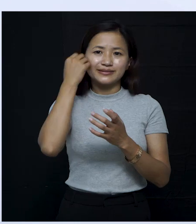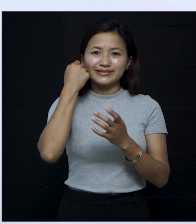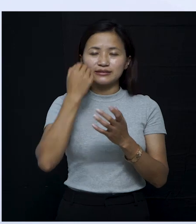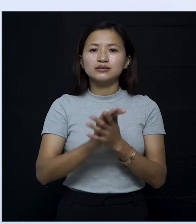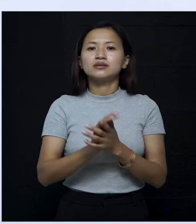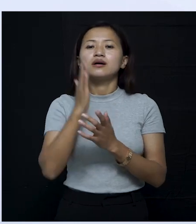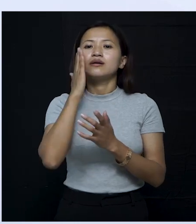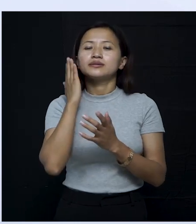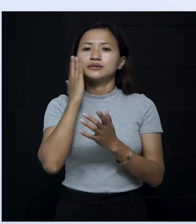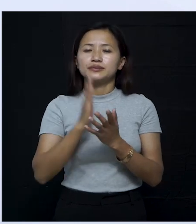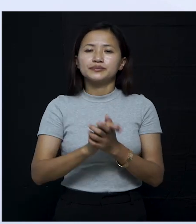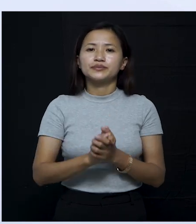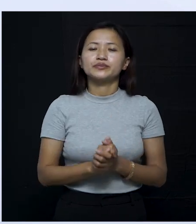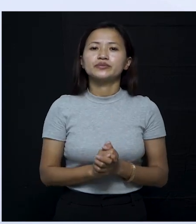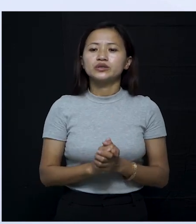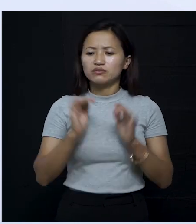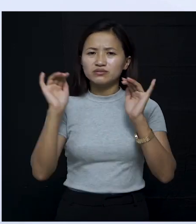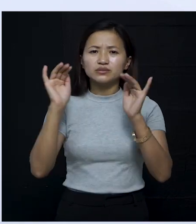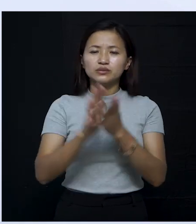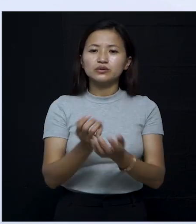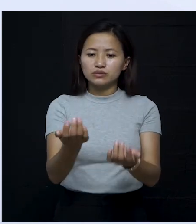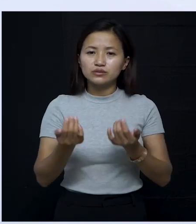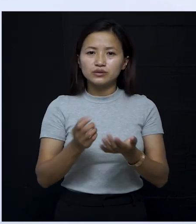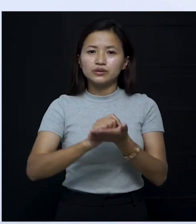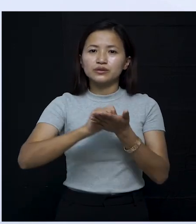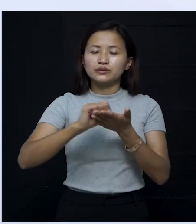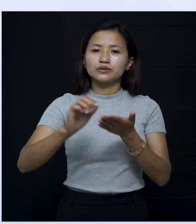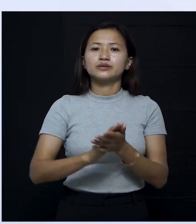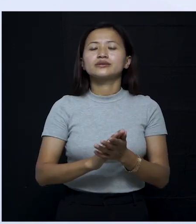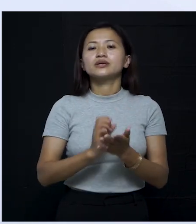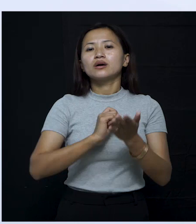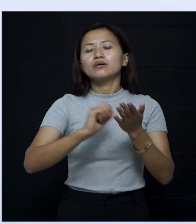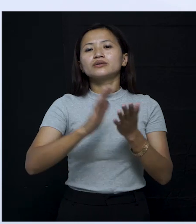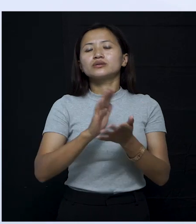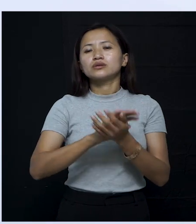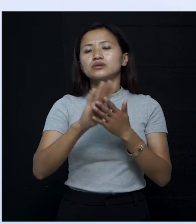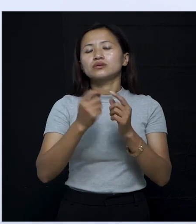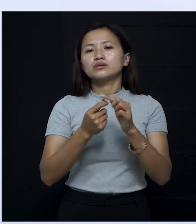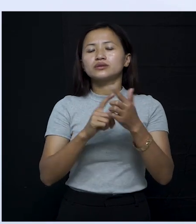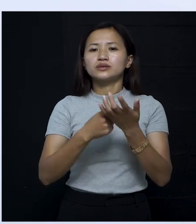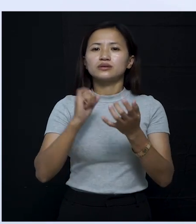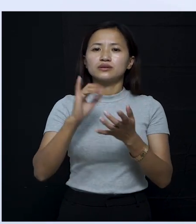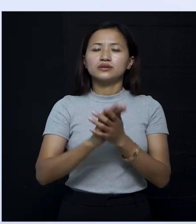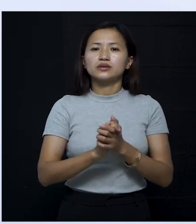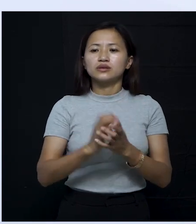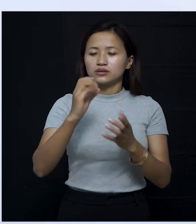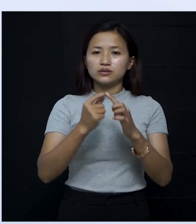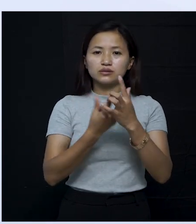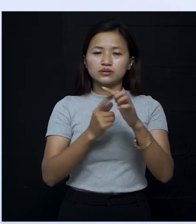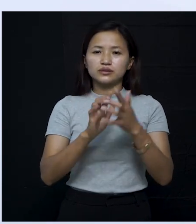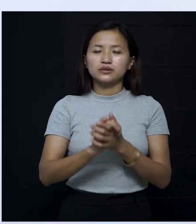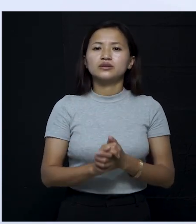can mention those. So this is how you're supposed to write about this horticulture again, okay? So first you write the